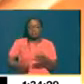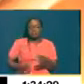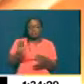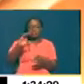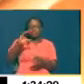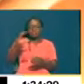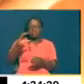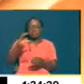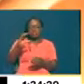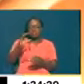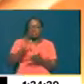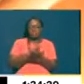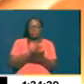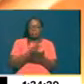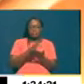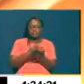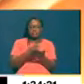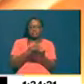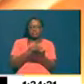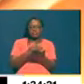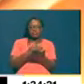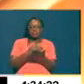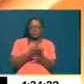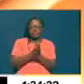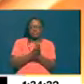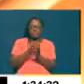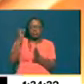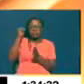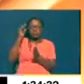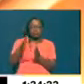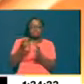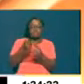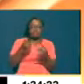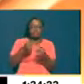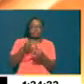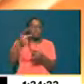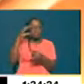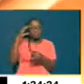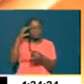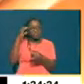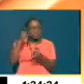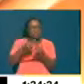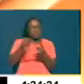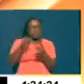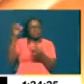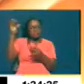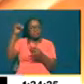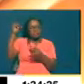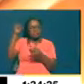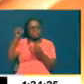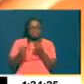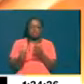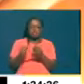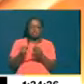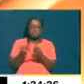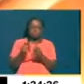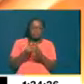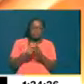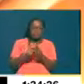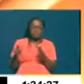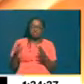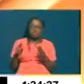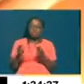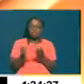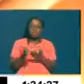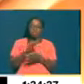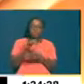her share the rent income with a politician from the coast. She, however, said the politician has since connived to be collecting all the